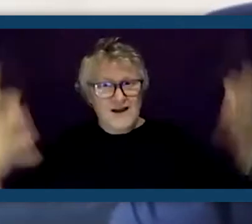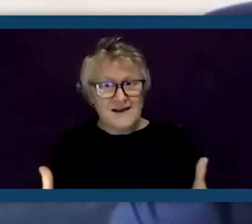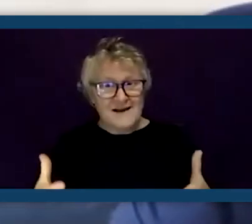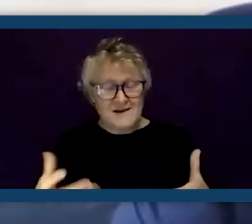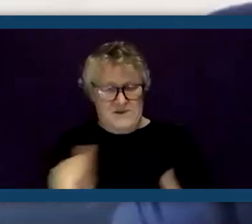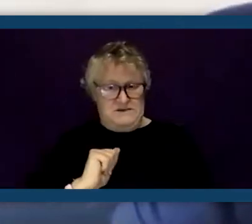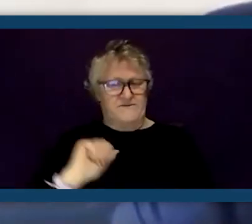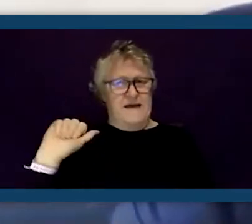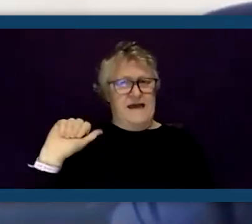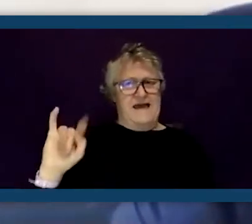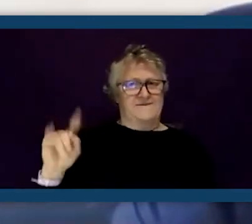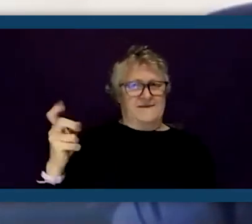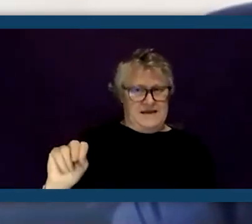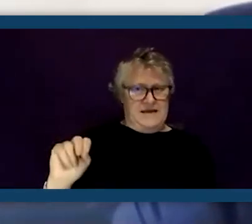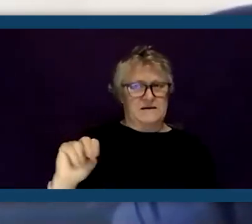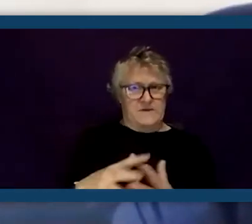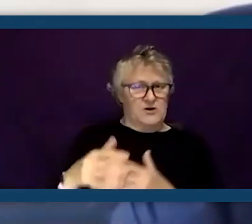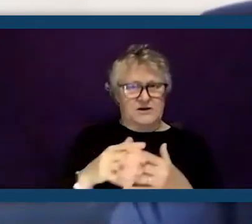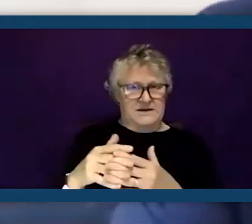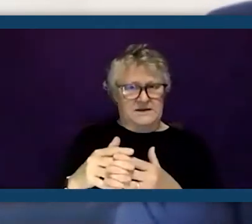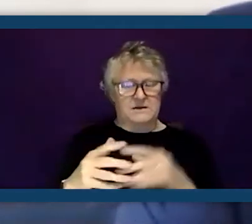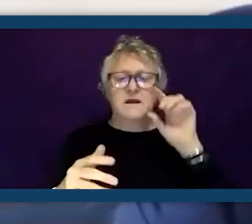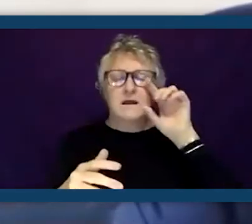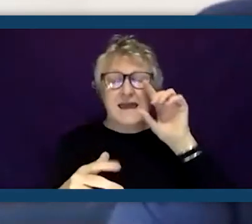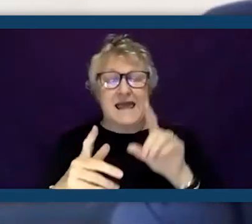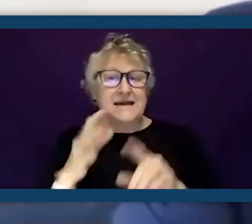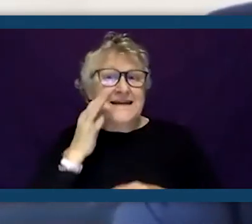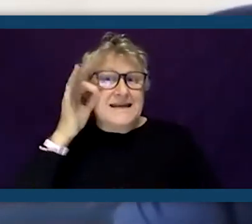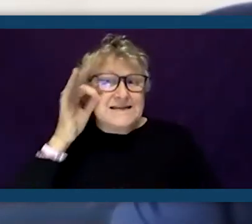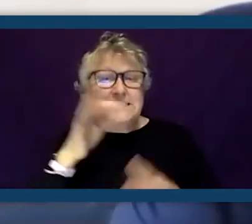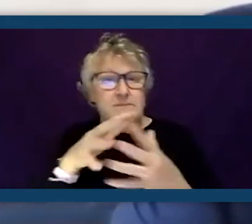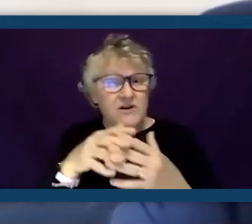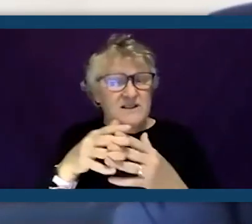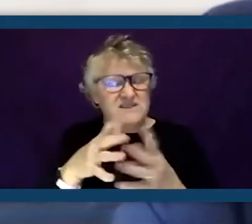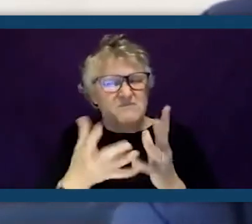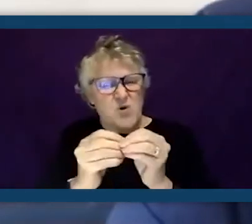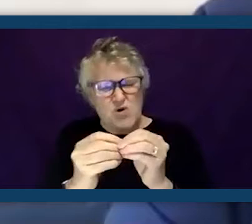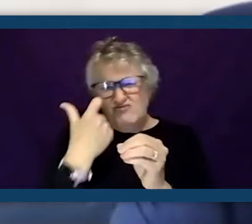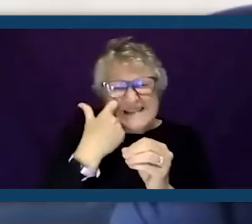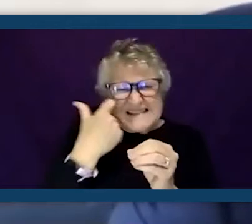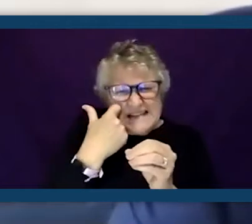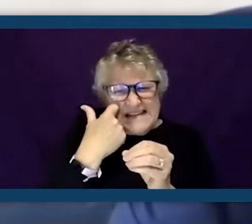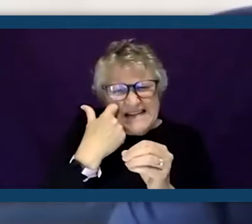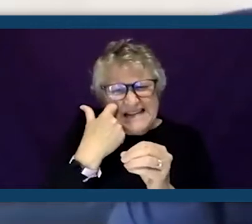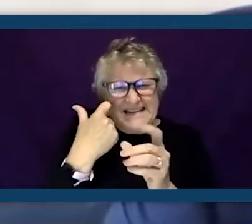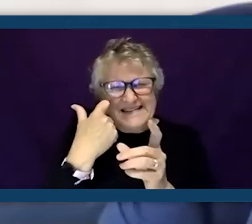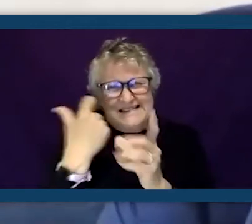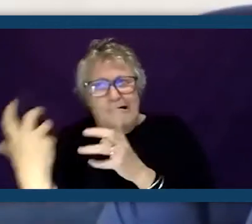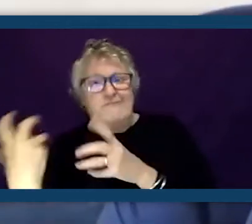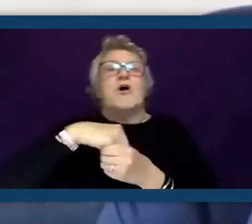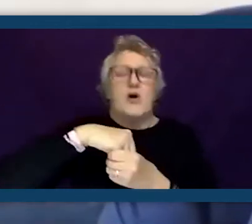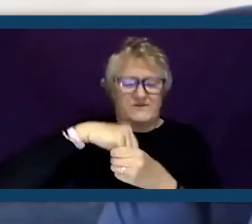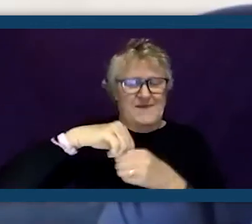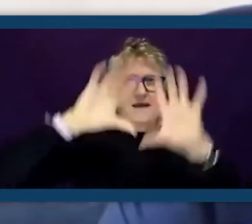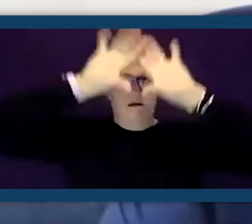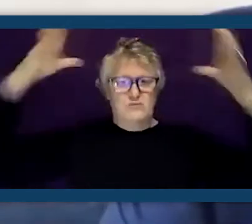has South Asians and Indian Americans have more recently kind of been kind of vaulted in that umbrella.